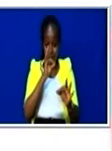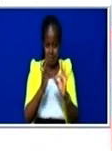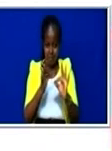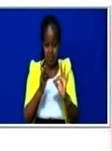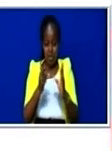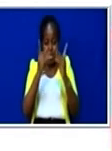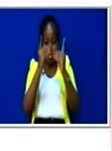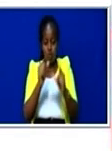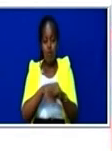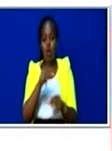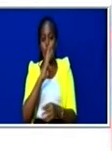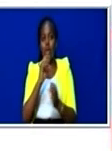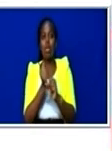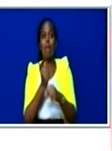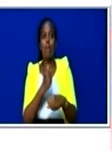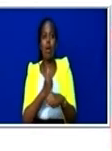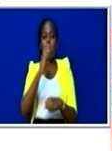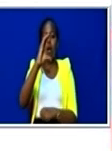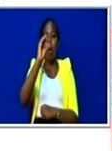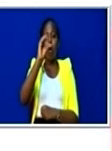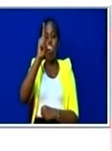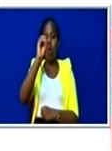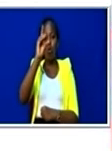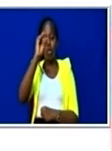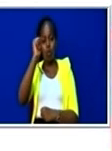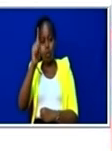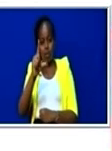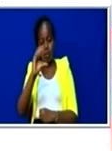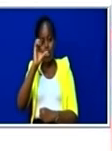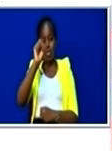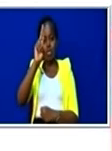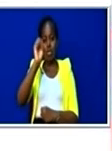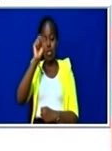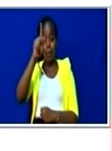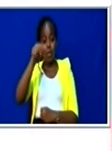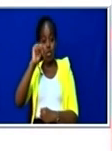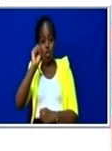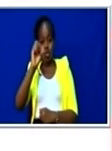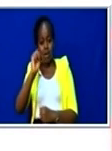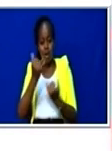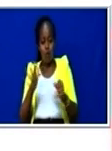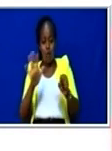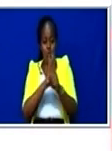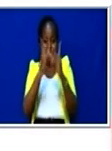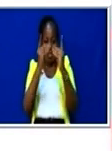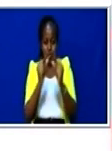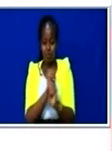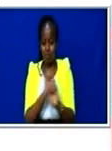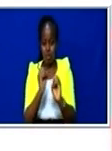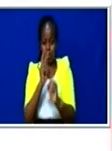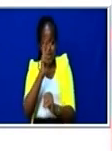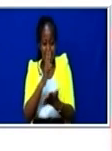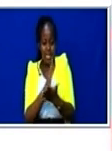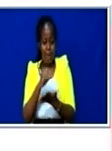they form what we refer to as a colloidal suspension. So they don't fully dissolve. They don't fully dissolve. You will There's- find